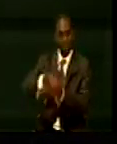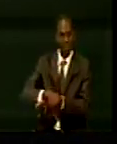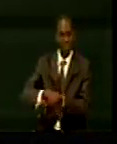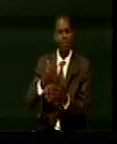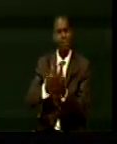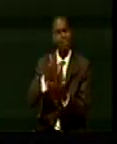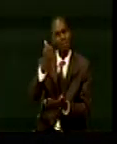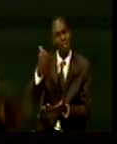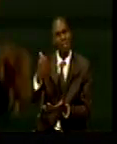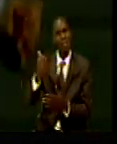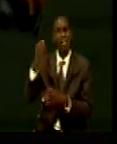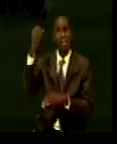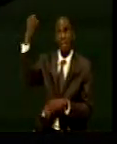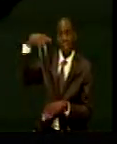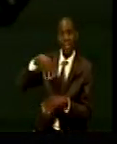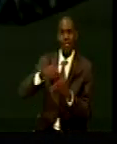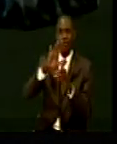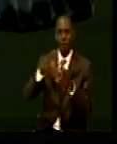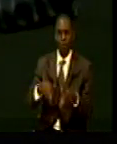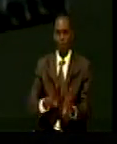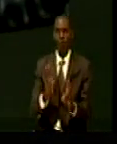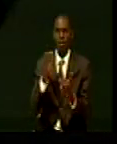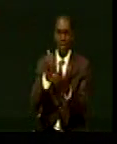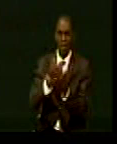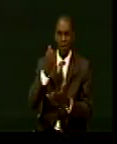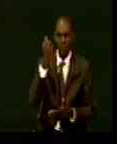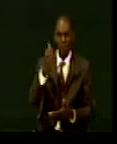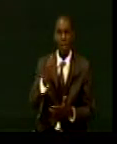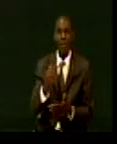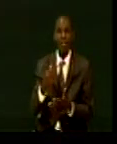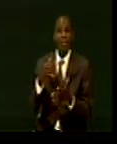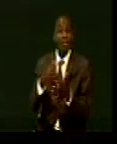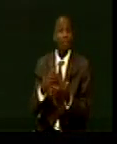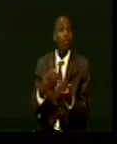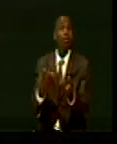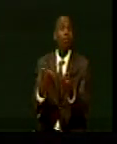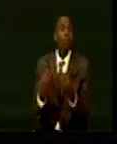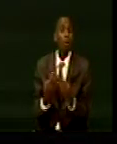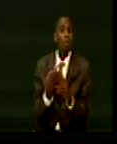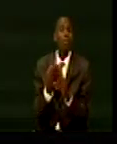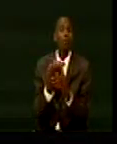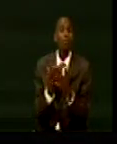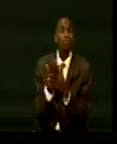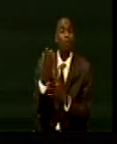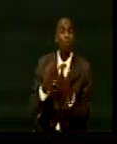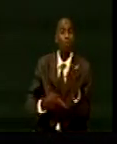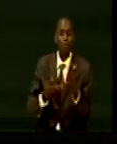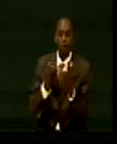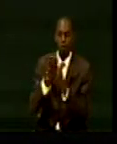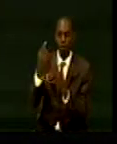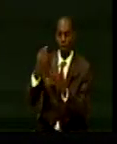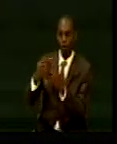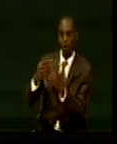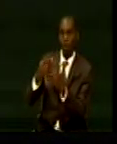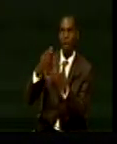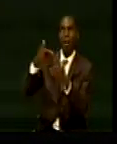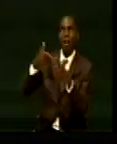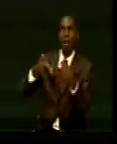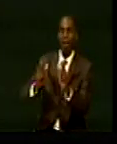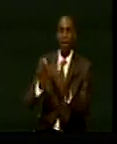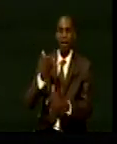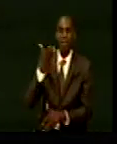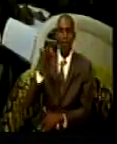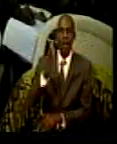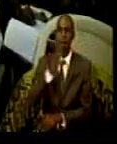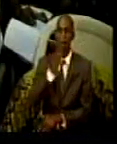way. And it comes by hearing the message. Let there be, there will be in your life